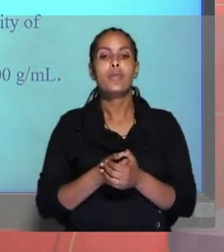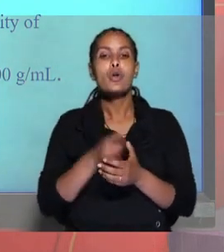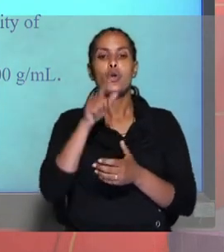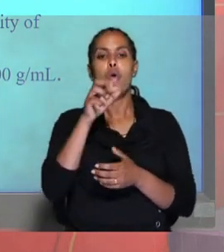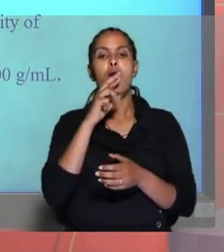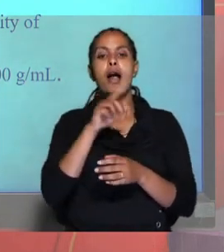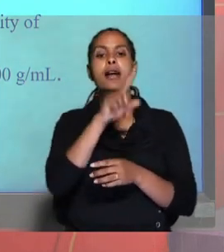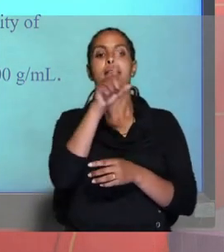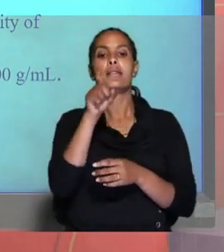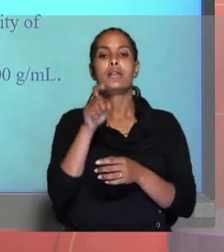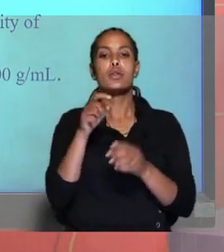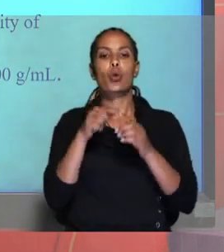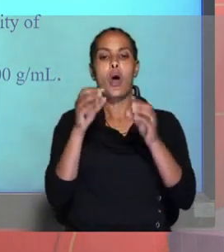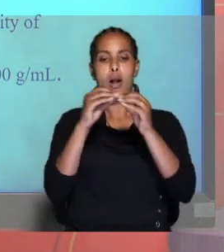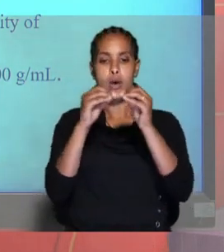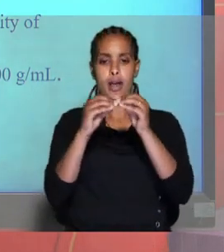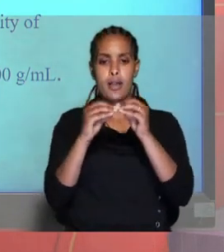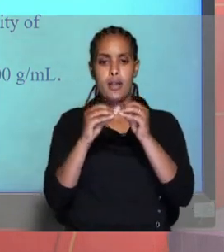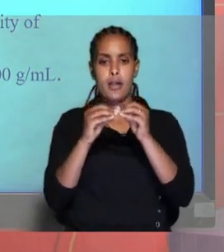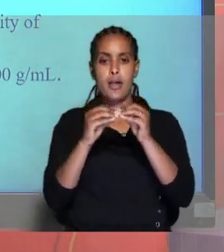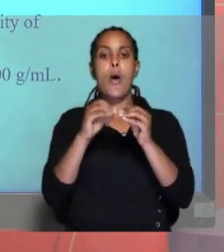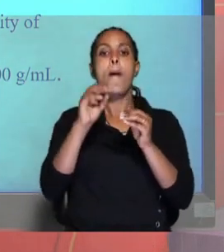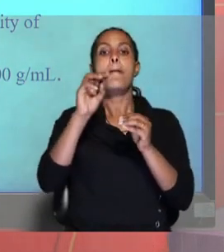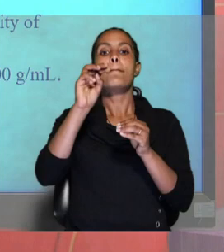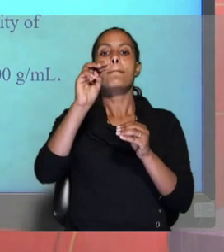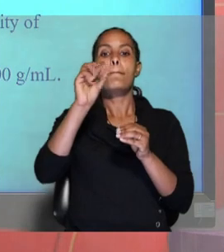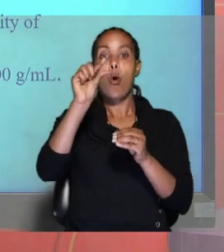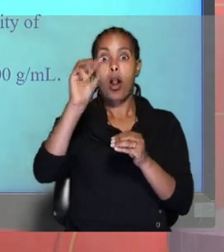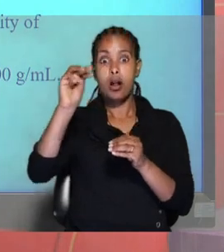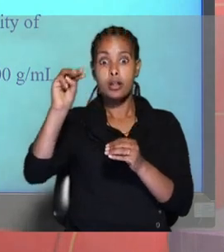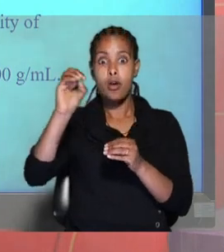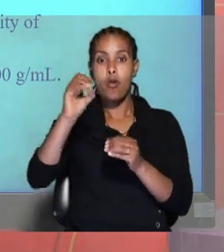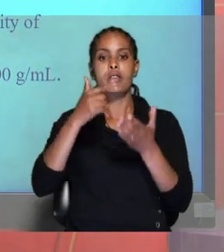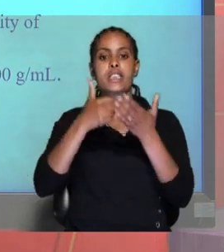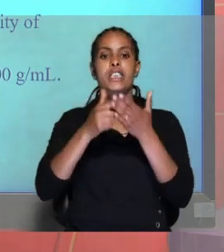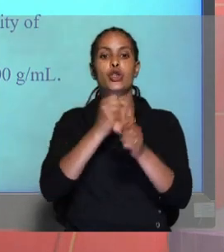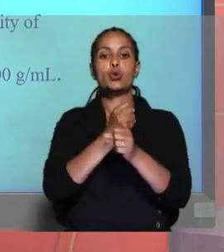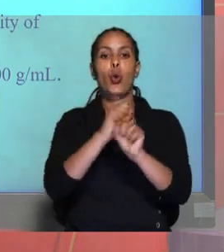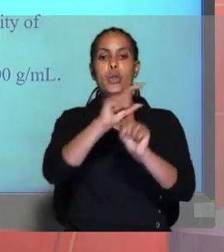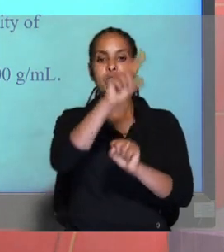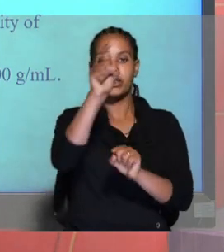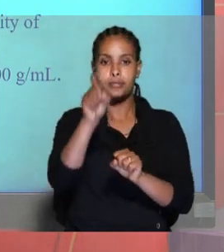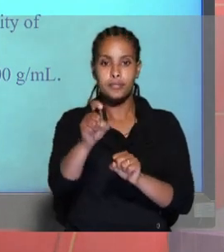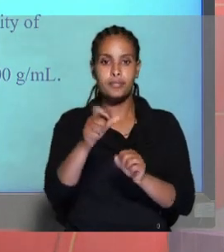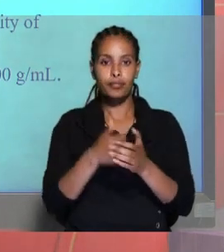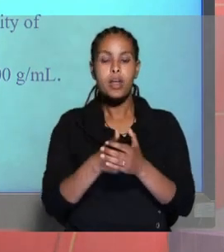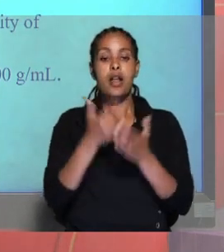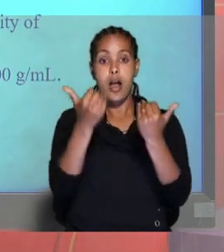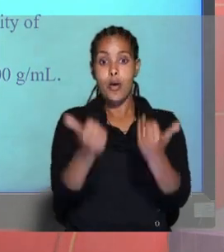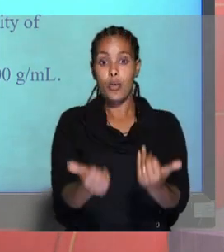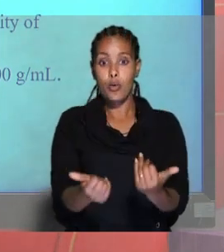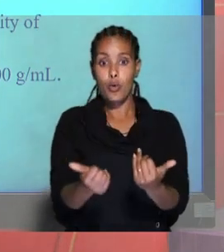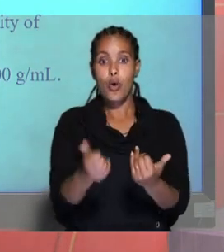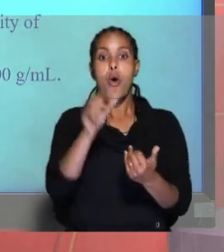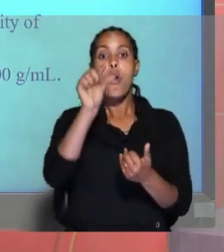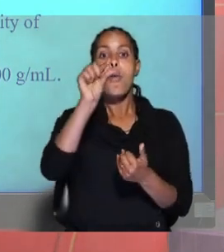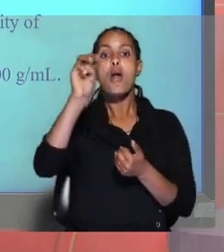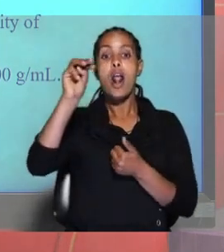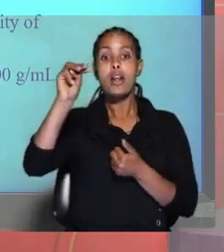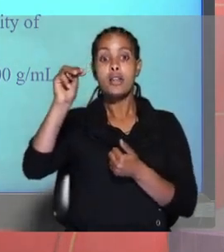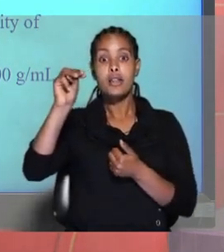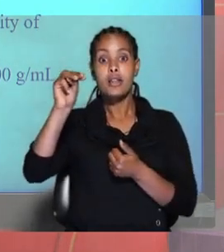You are asked to calculate molality of this solution. Now,